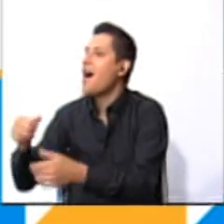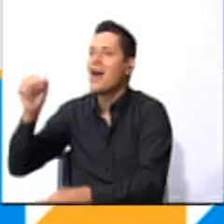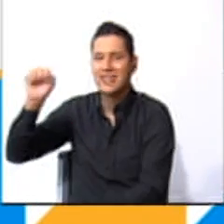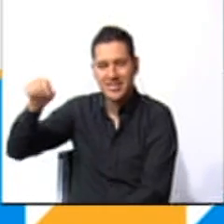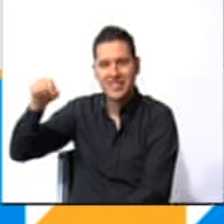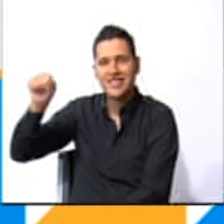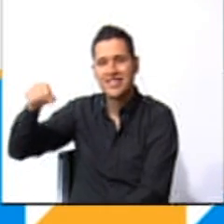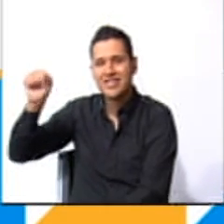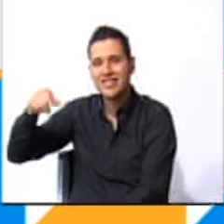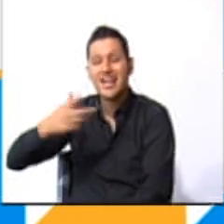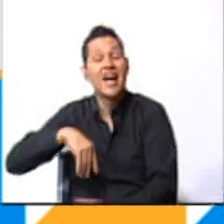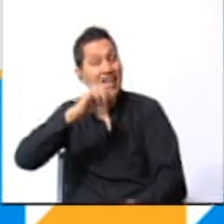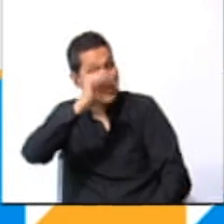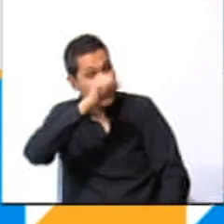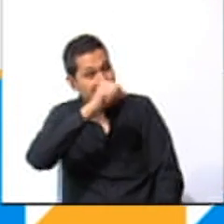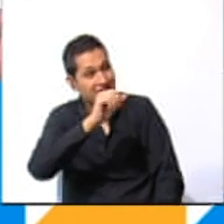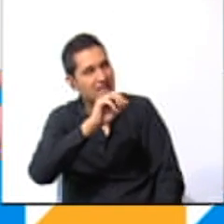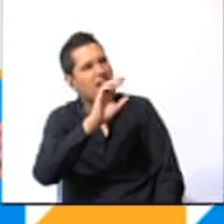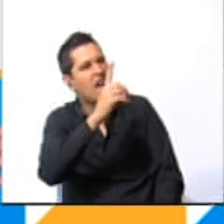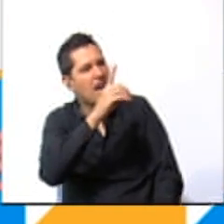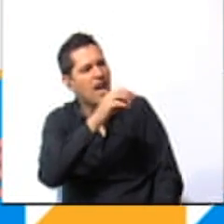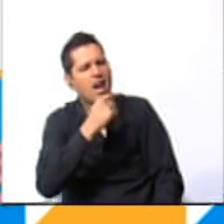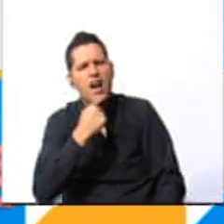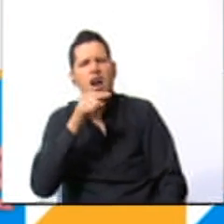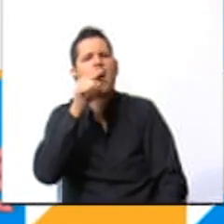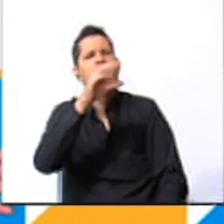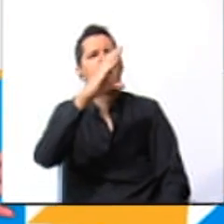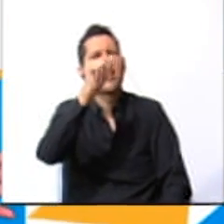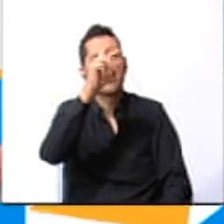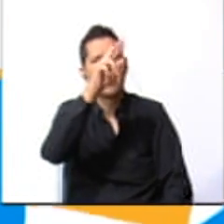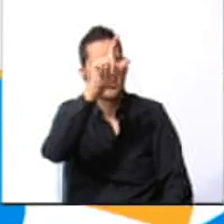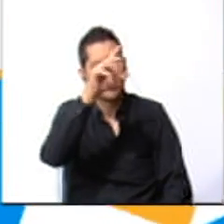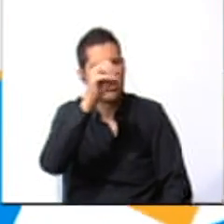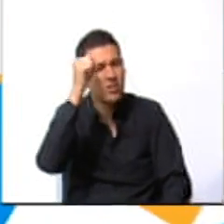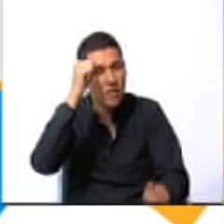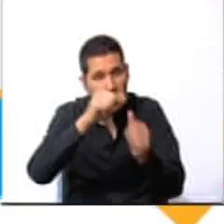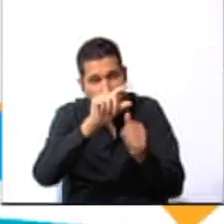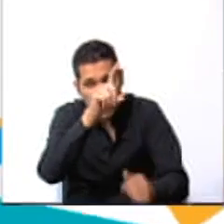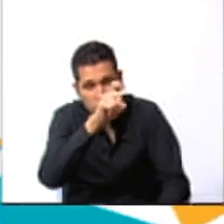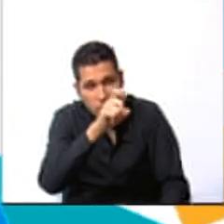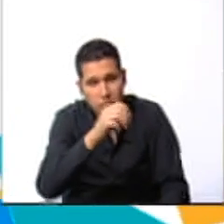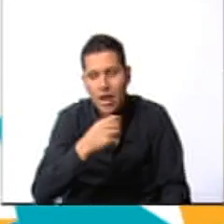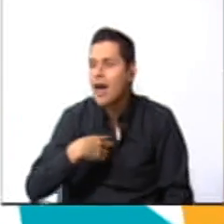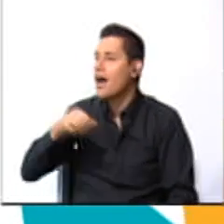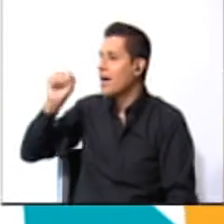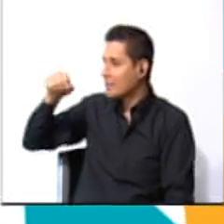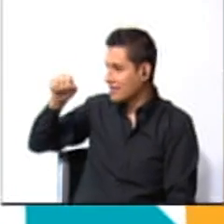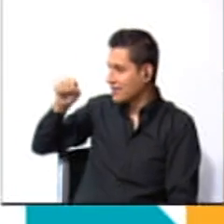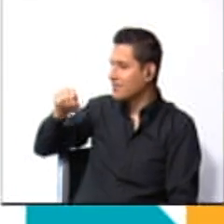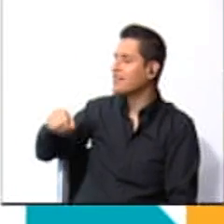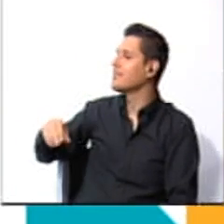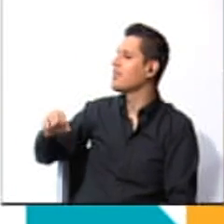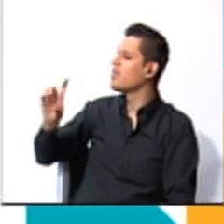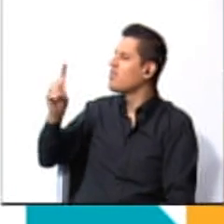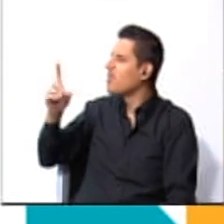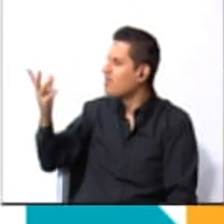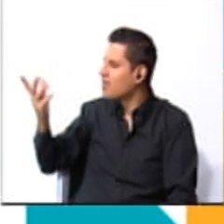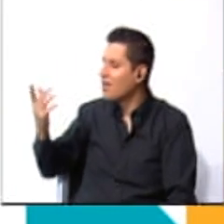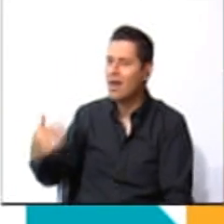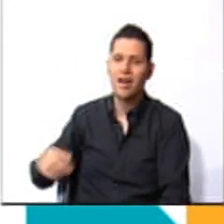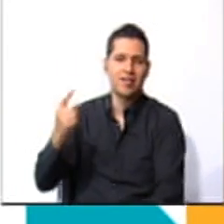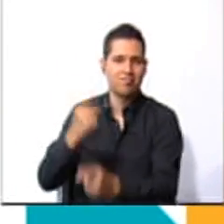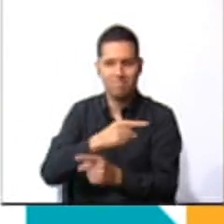Yes, where is? Excellent. Carlos, did you remember the question? Excellent. Very good.